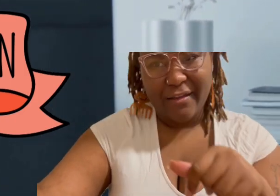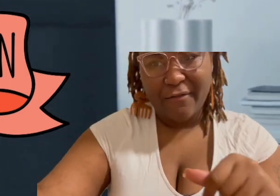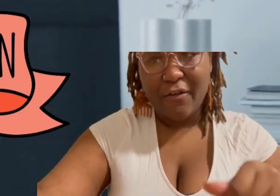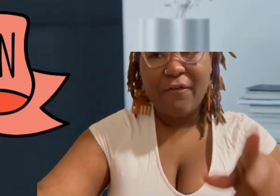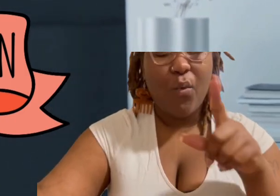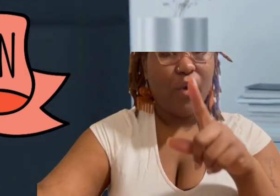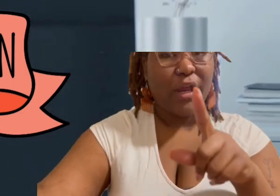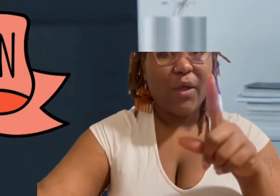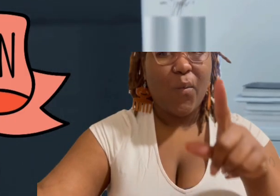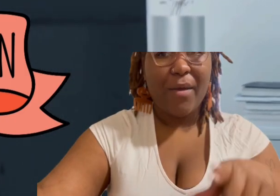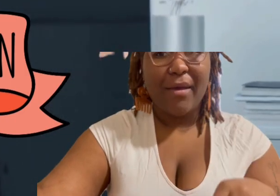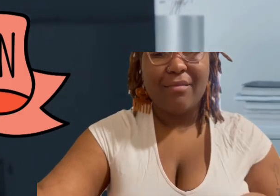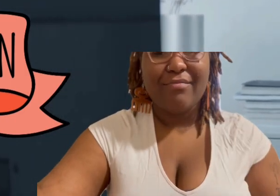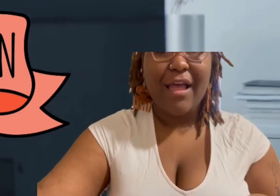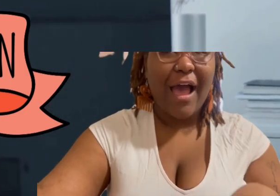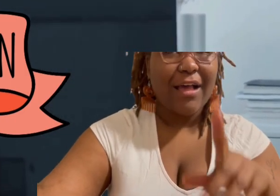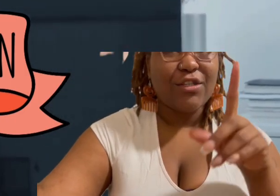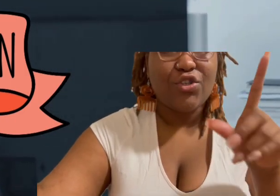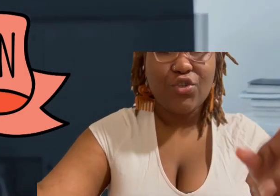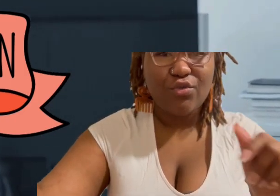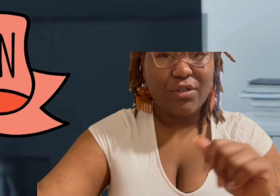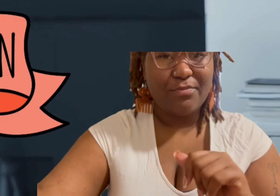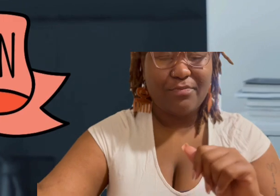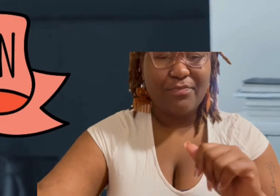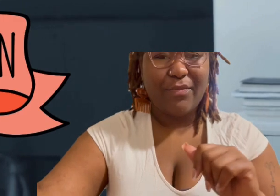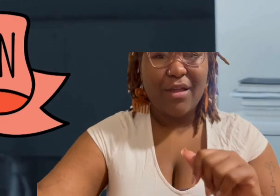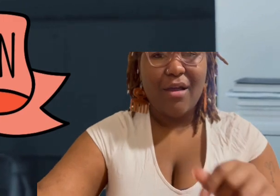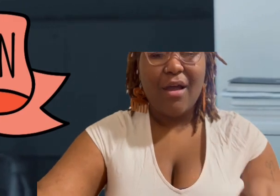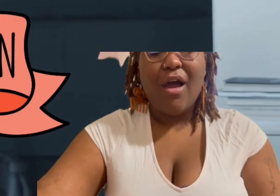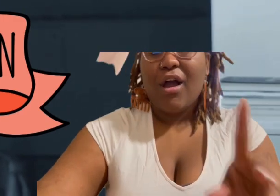paid leave for working women, as it should.